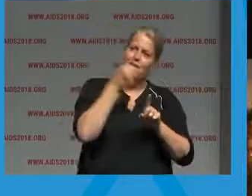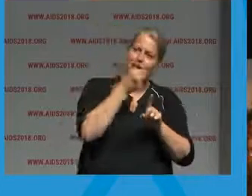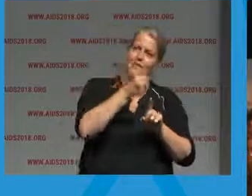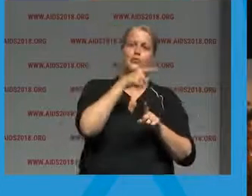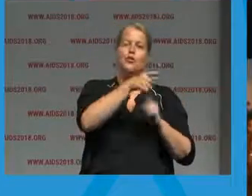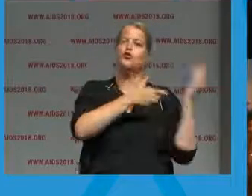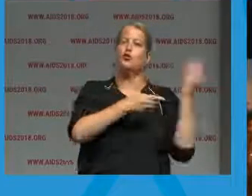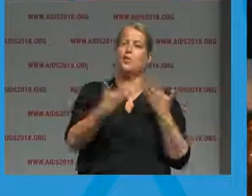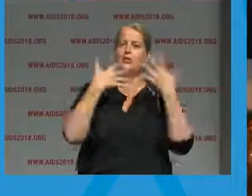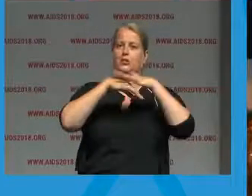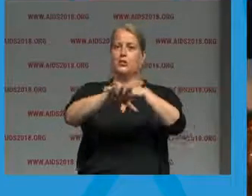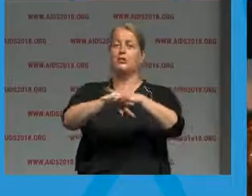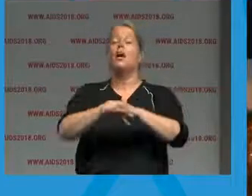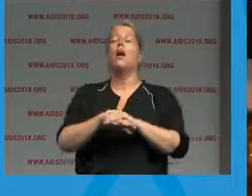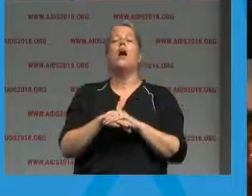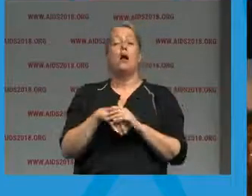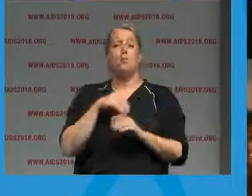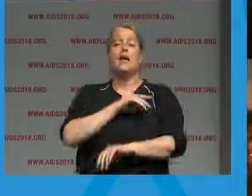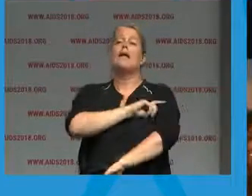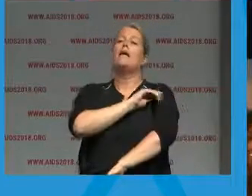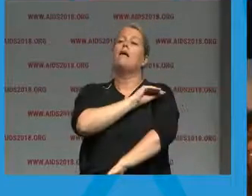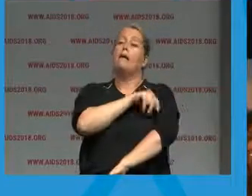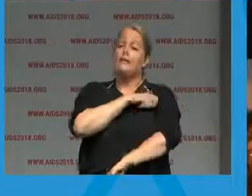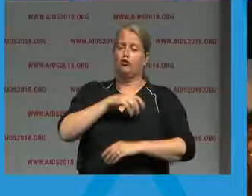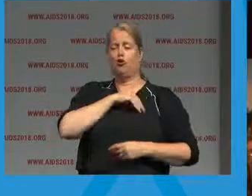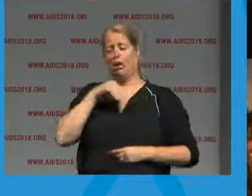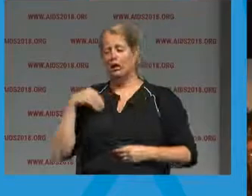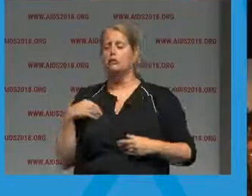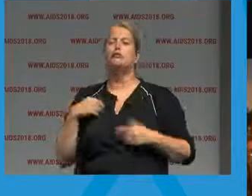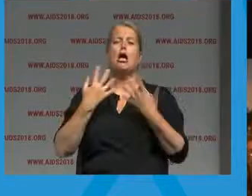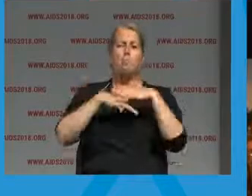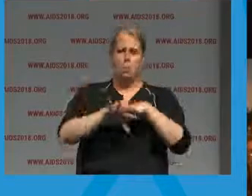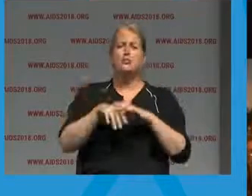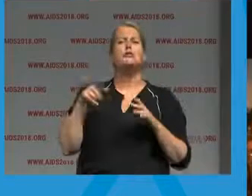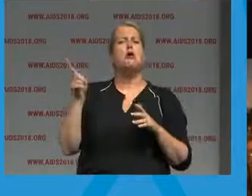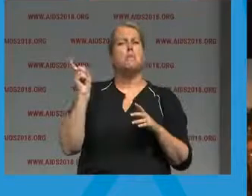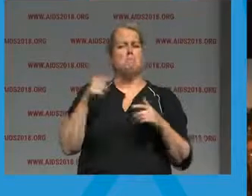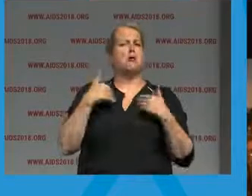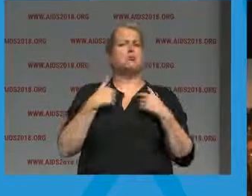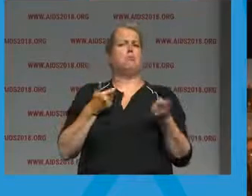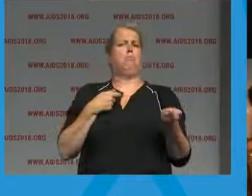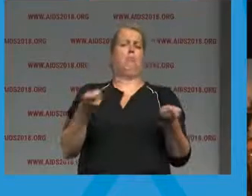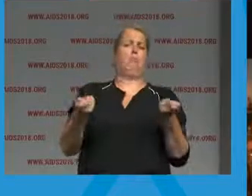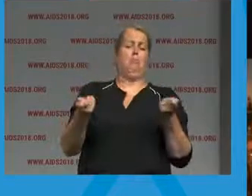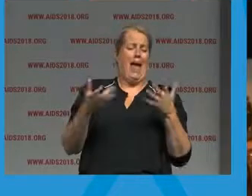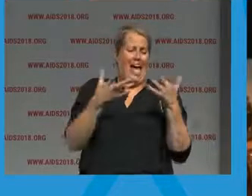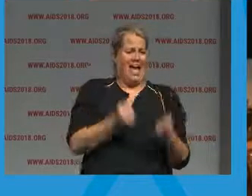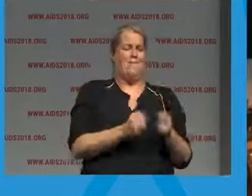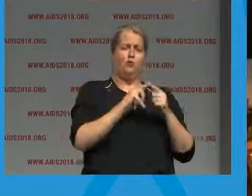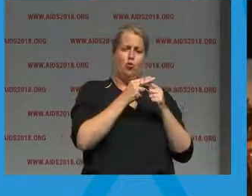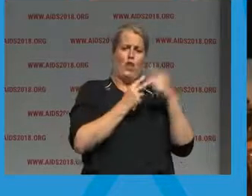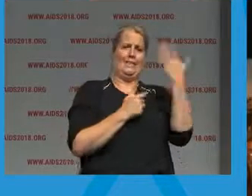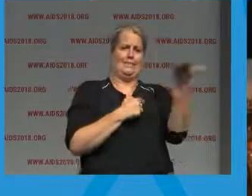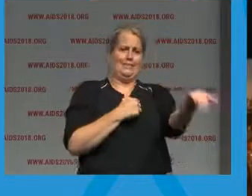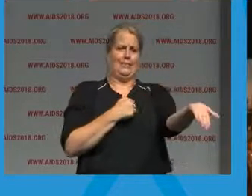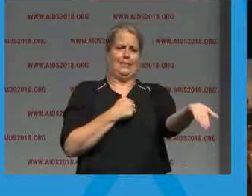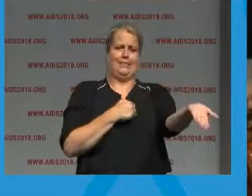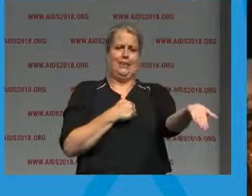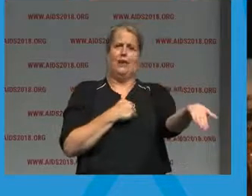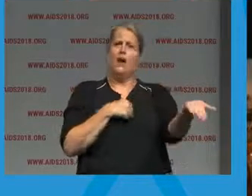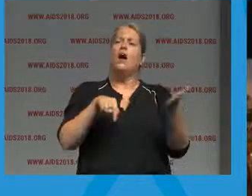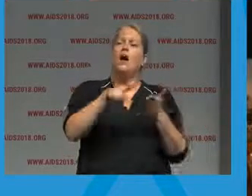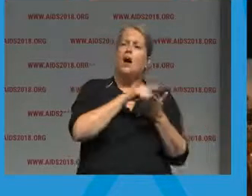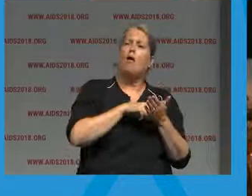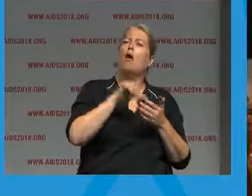the responsibility of clinicians, of implementers all across these countries to use the existing tools. You know, the